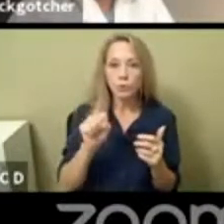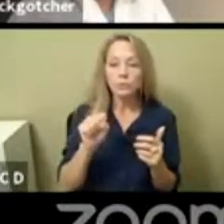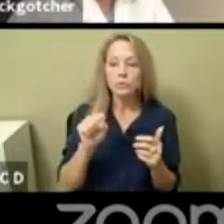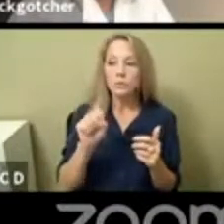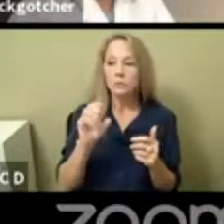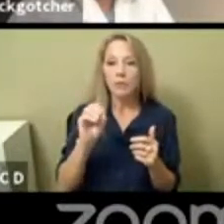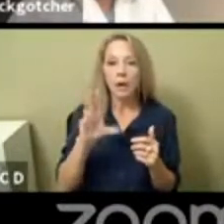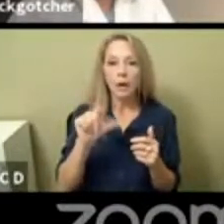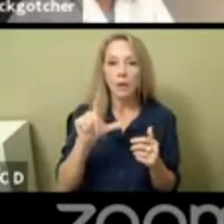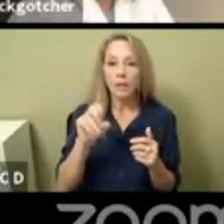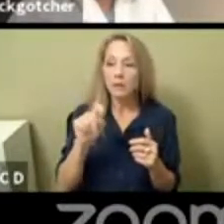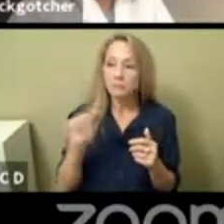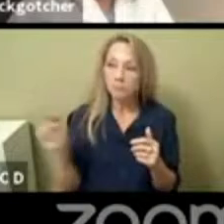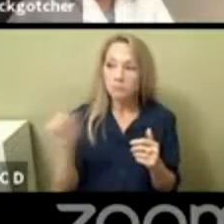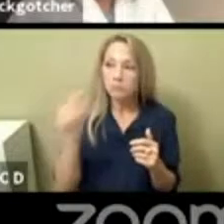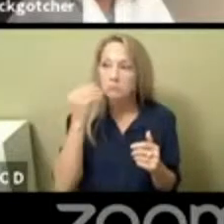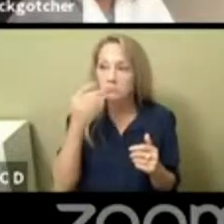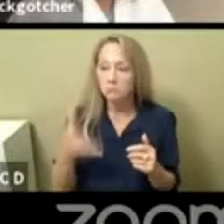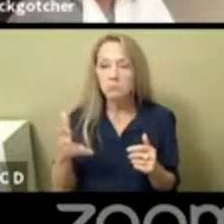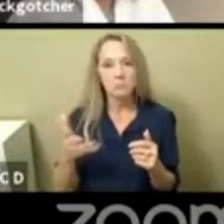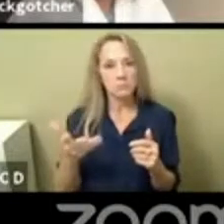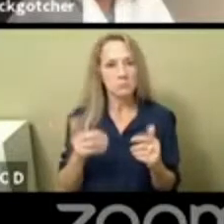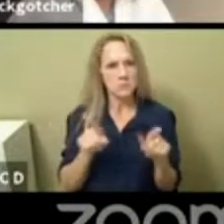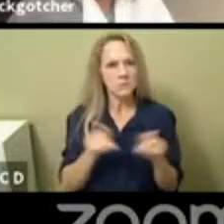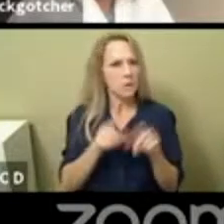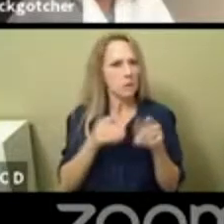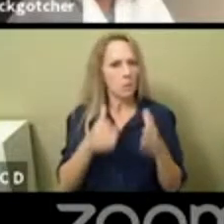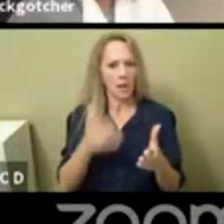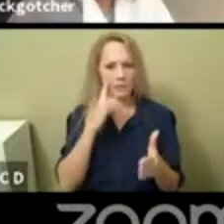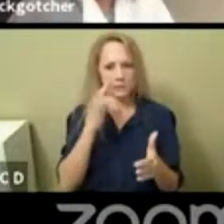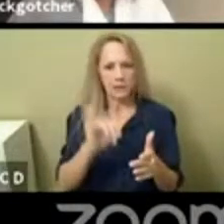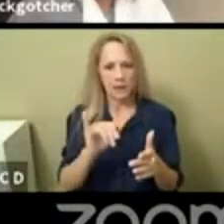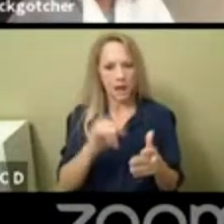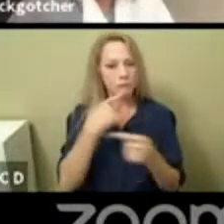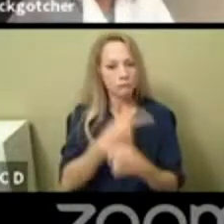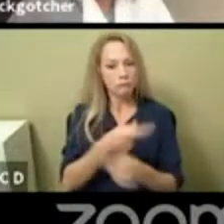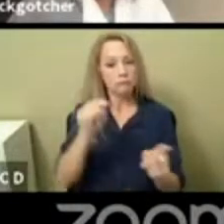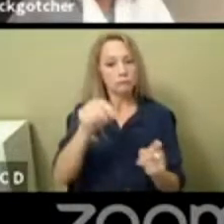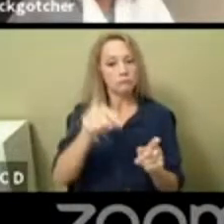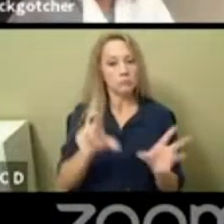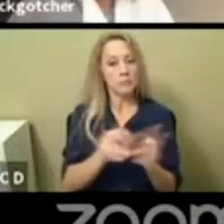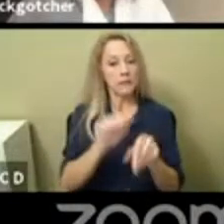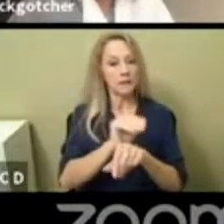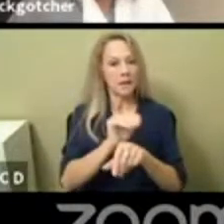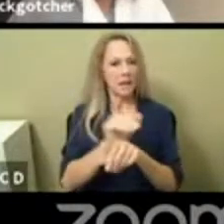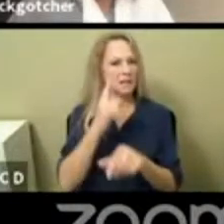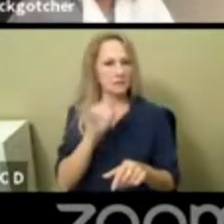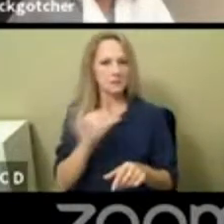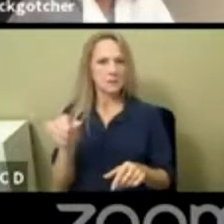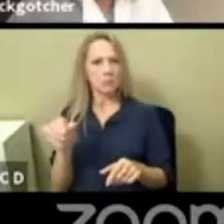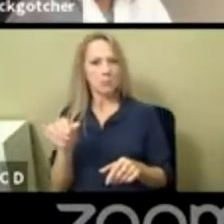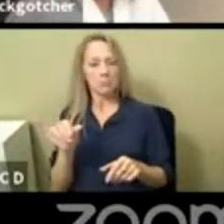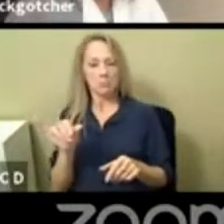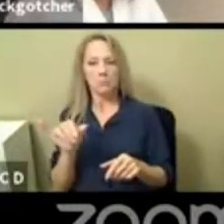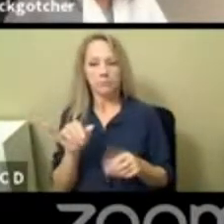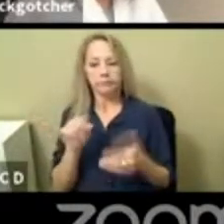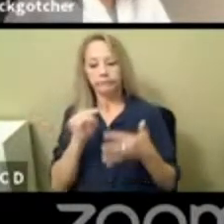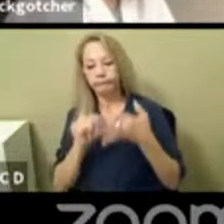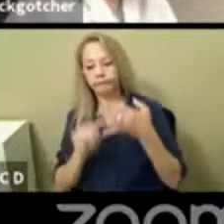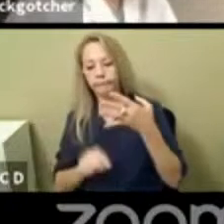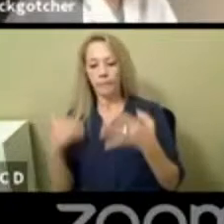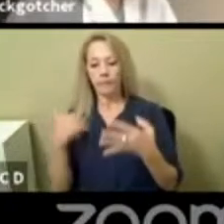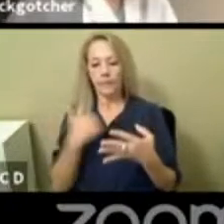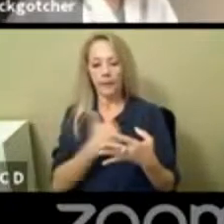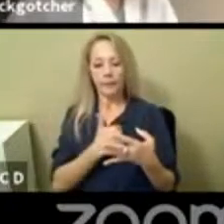and they would simply go out in the same fashion. They would announce that, these following members are